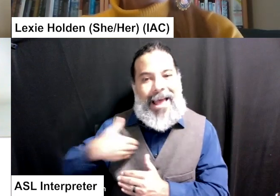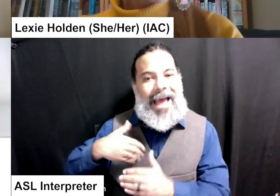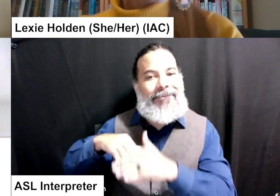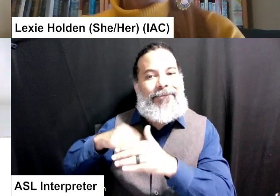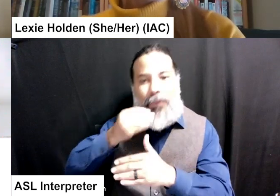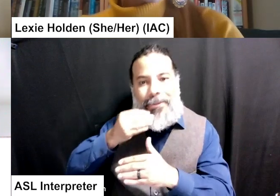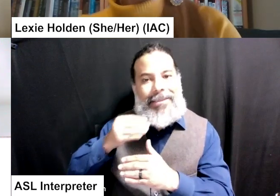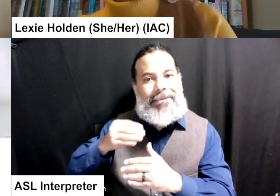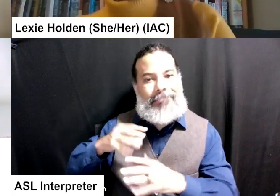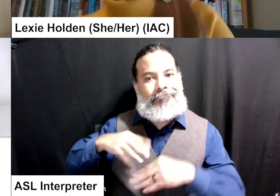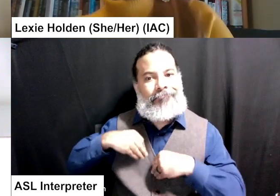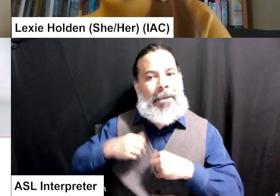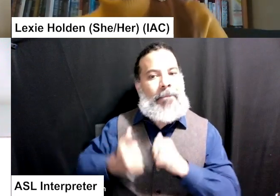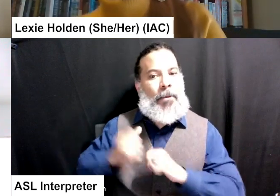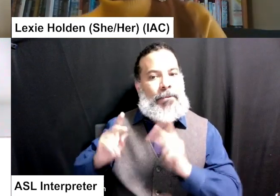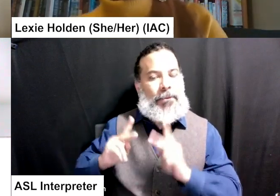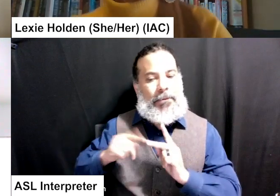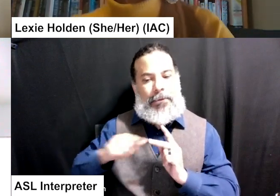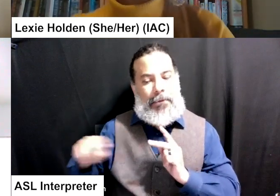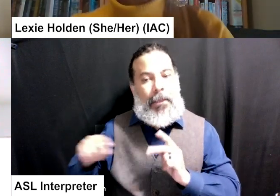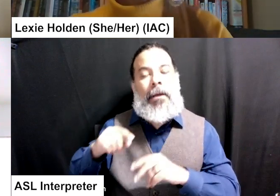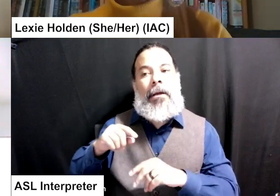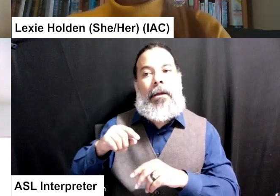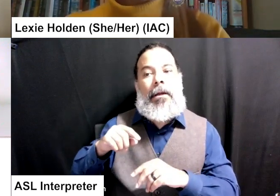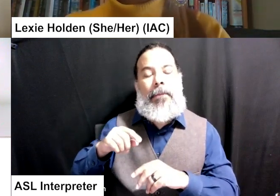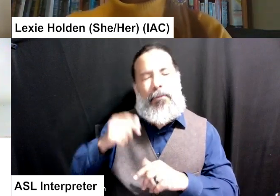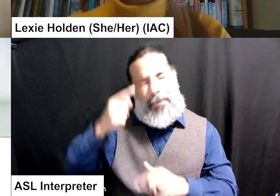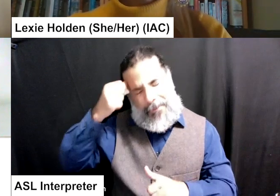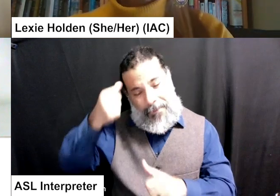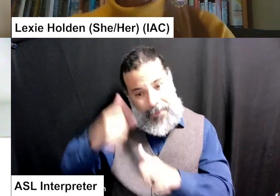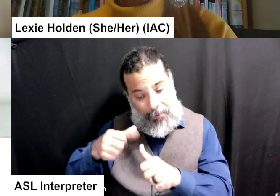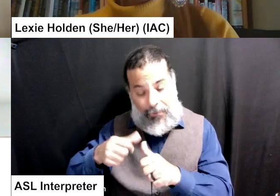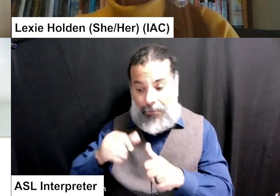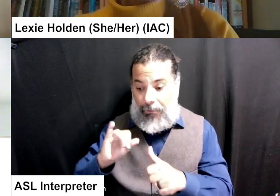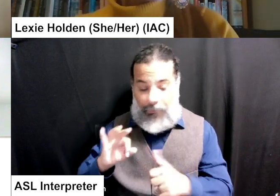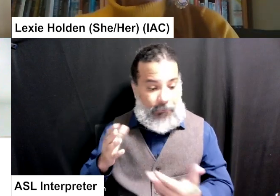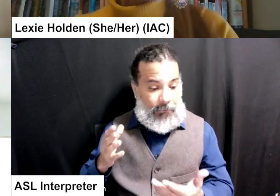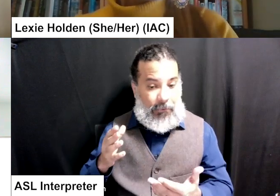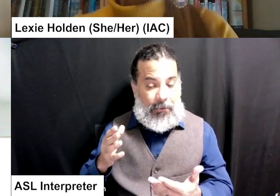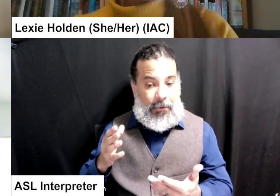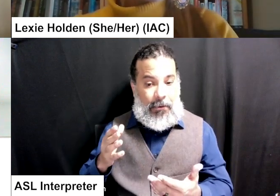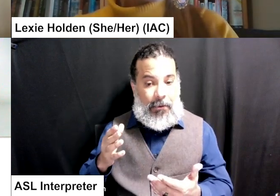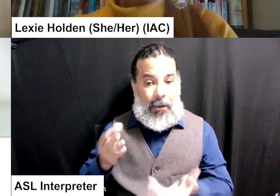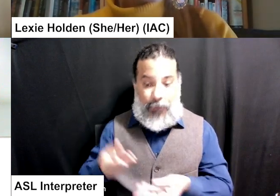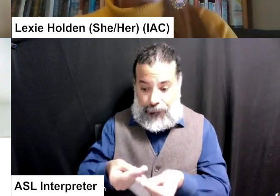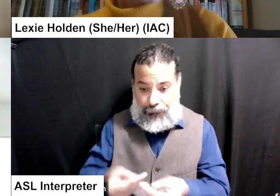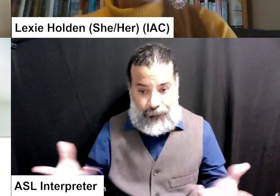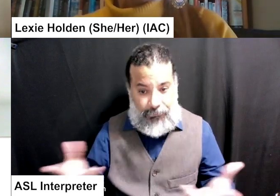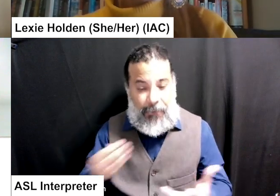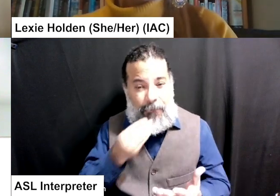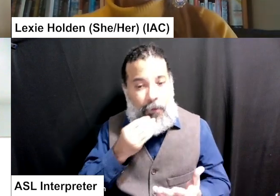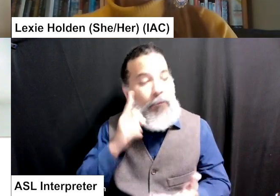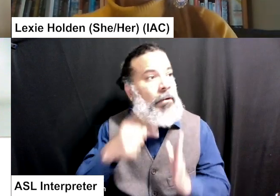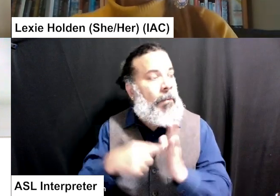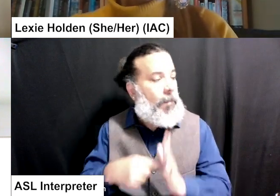accessible food, being very mindful, if you are going to distribute, for